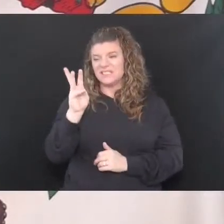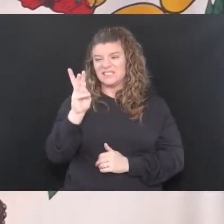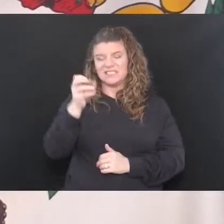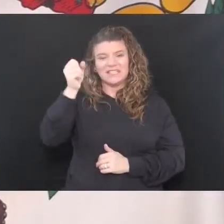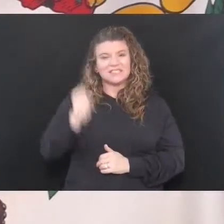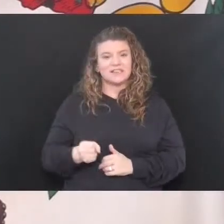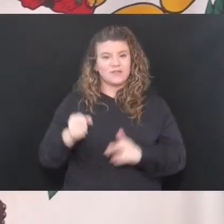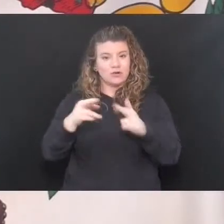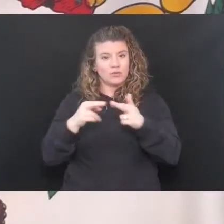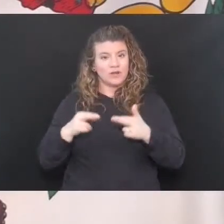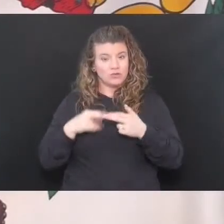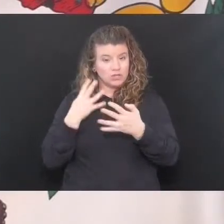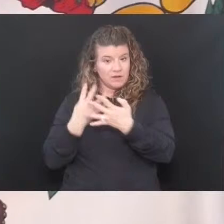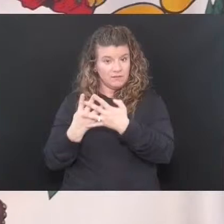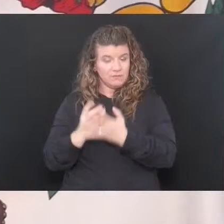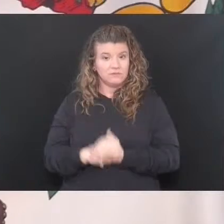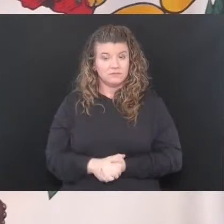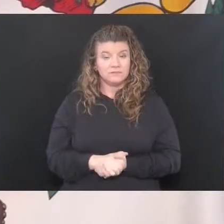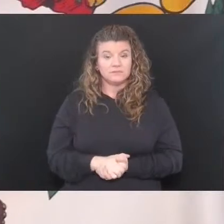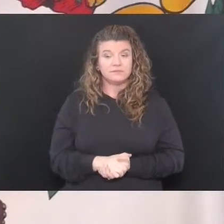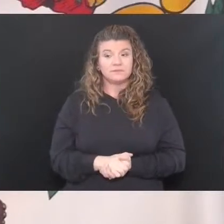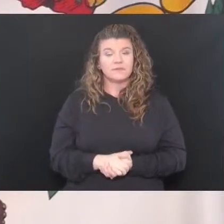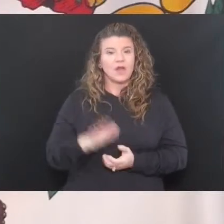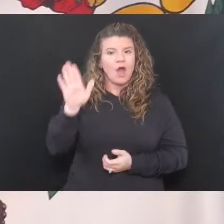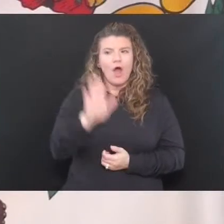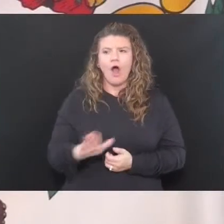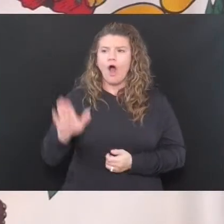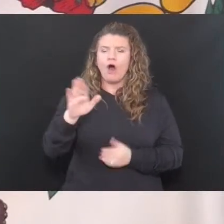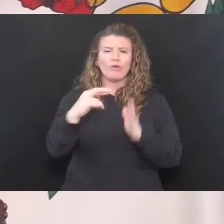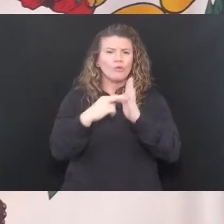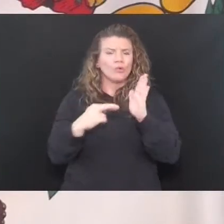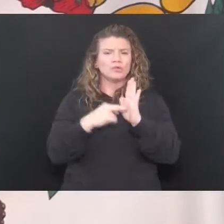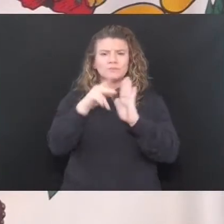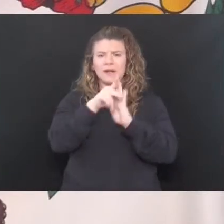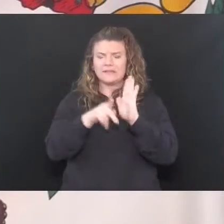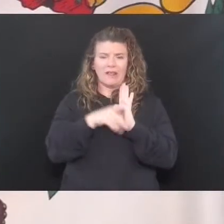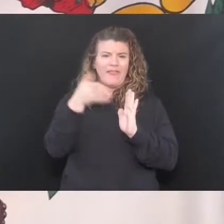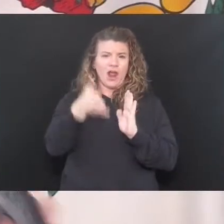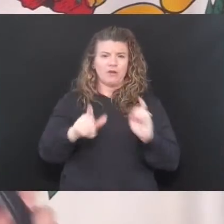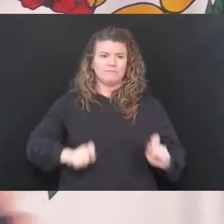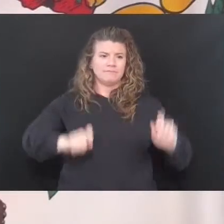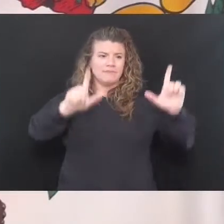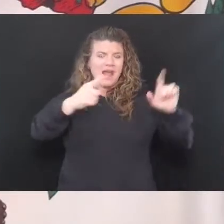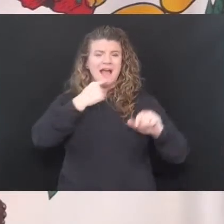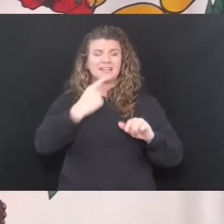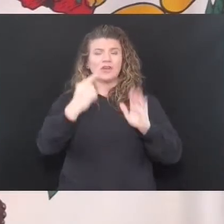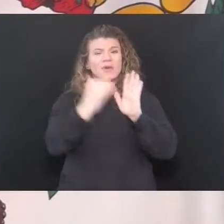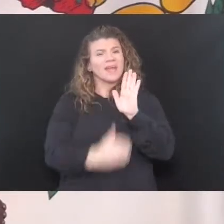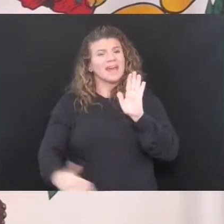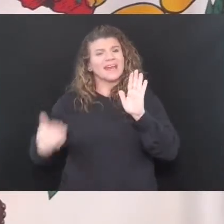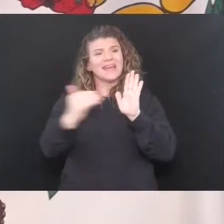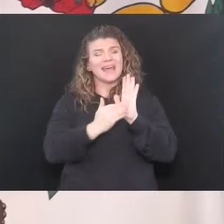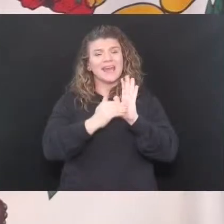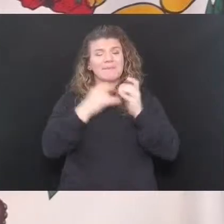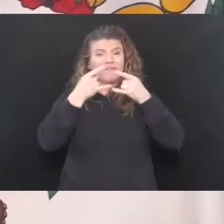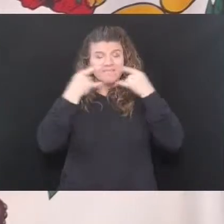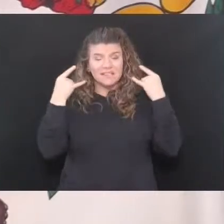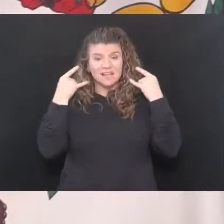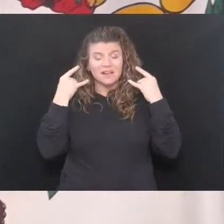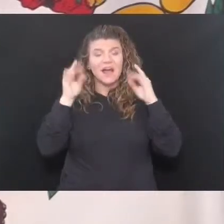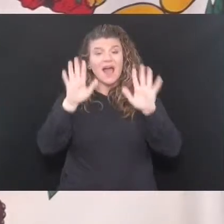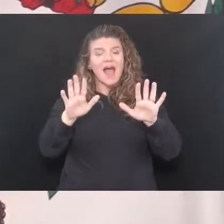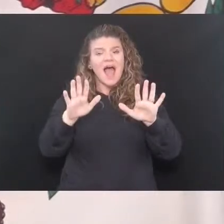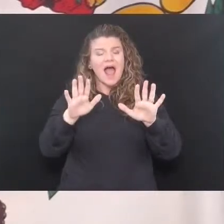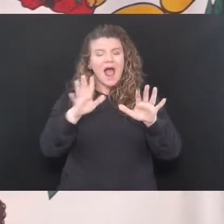Southern Regional Jail. All the guidelines are up there. I tell you over and over about face coverings. I want to touch just 1